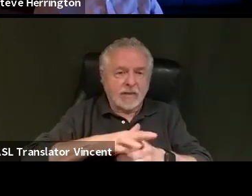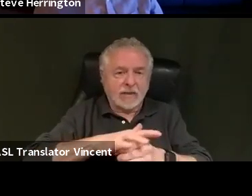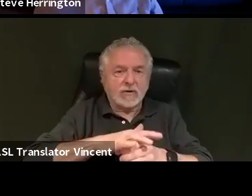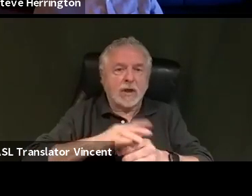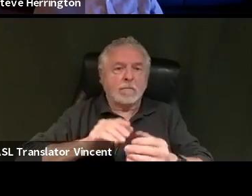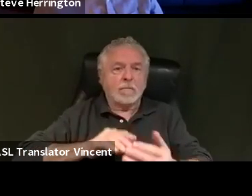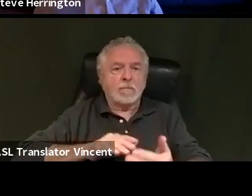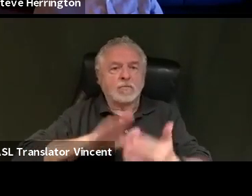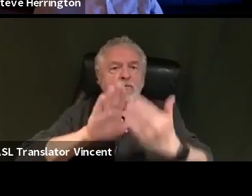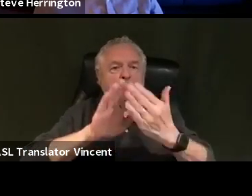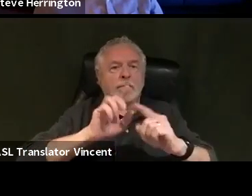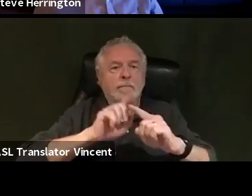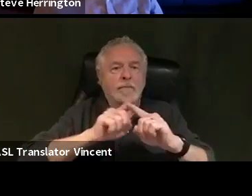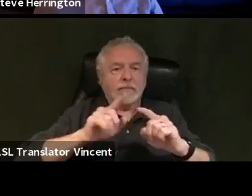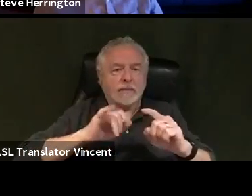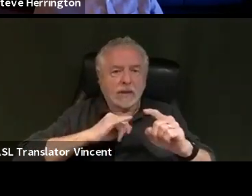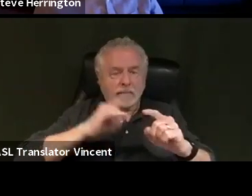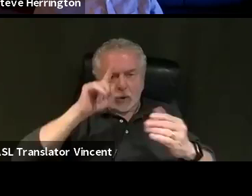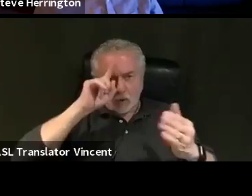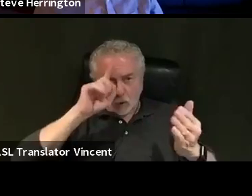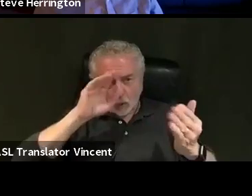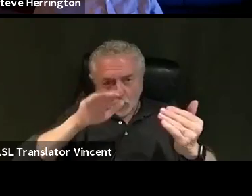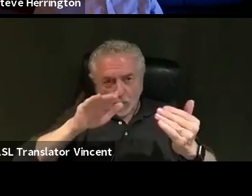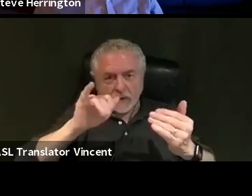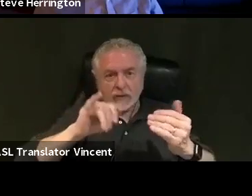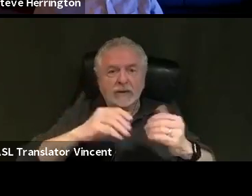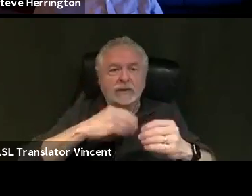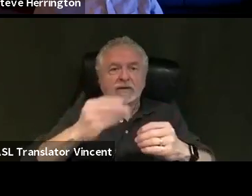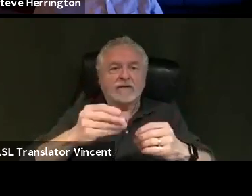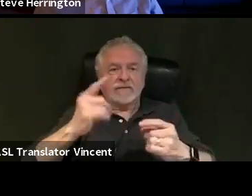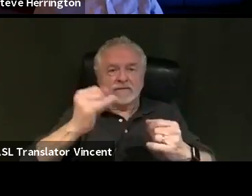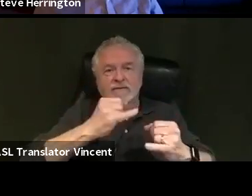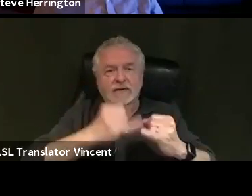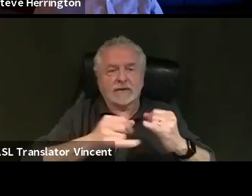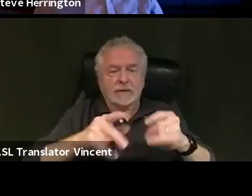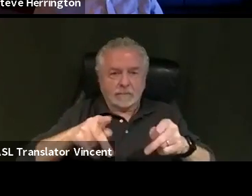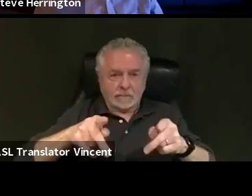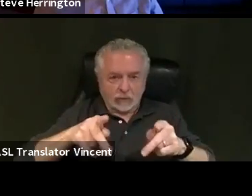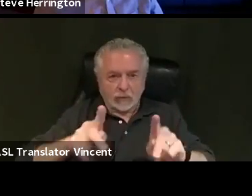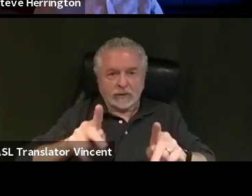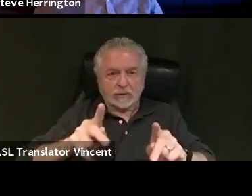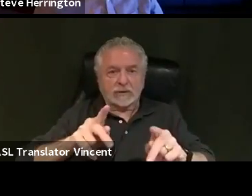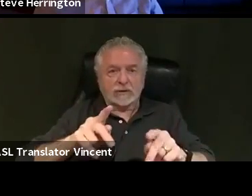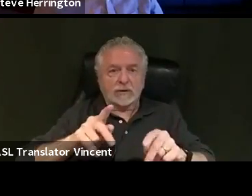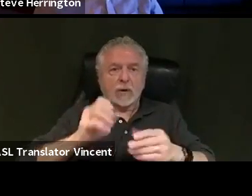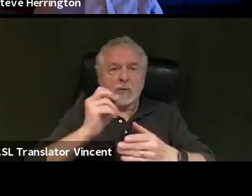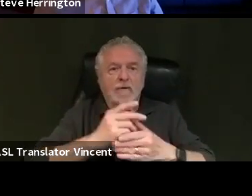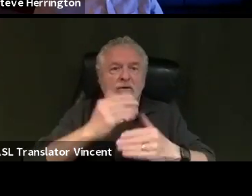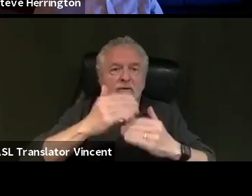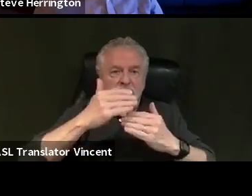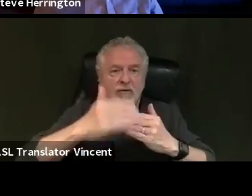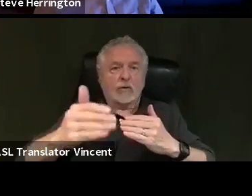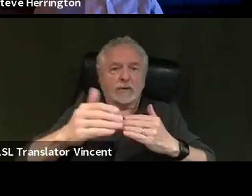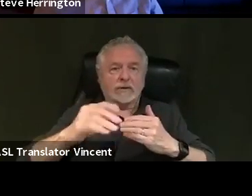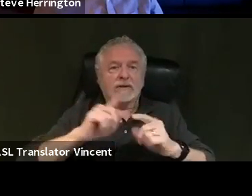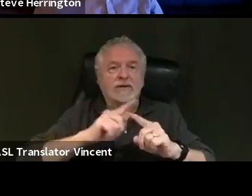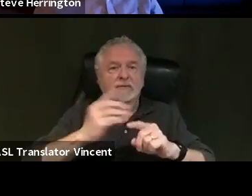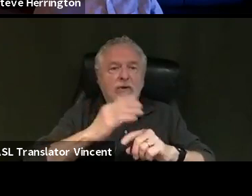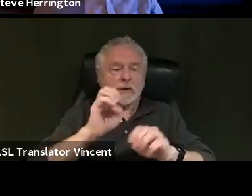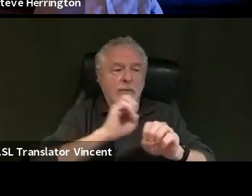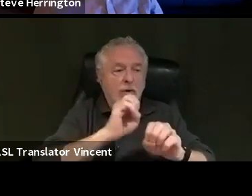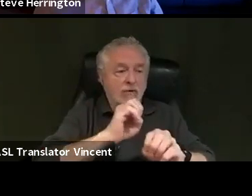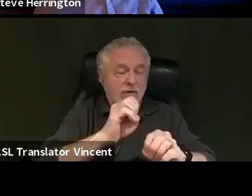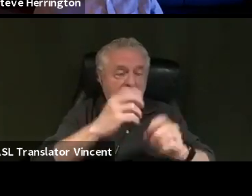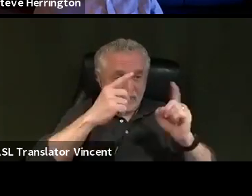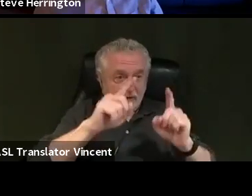approach, but I'm hoping the FDA will give final permission to approve it fully. The difference between emergency